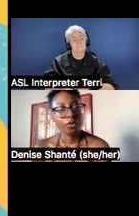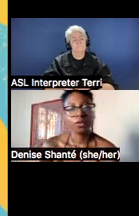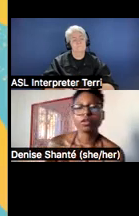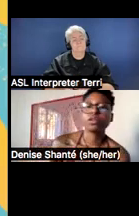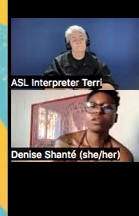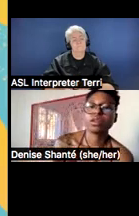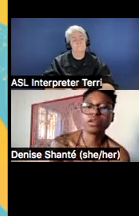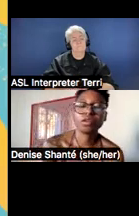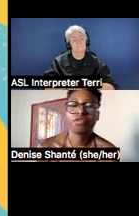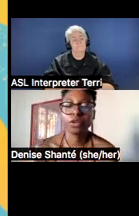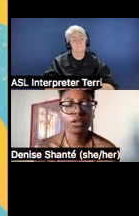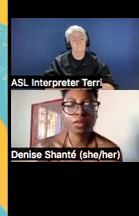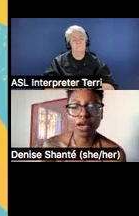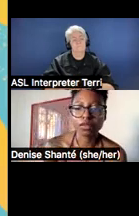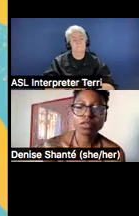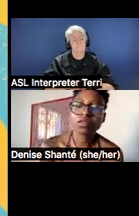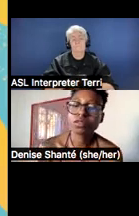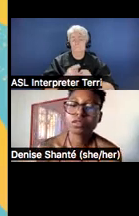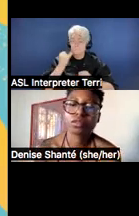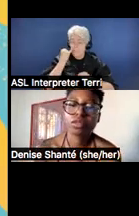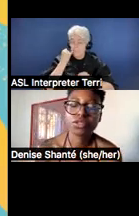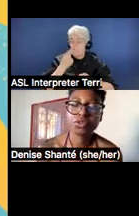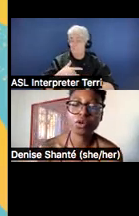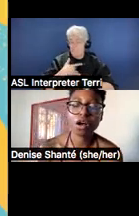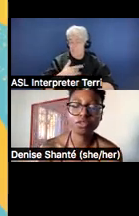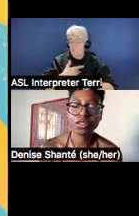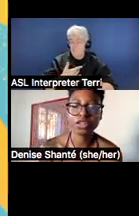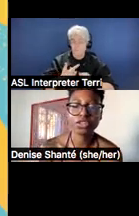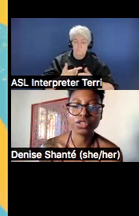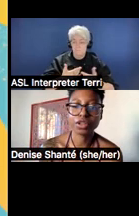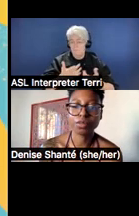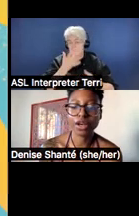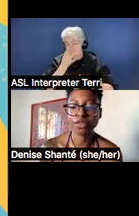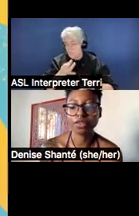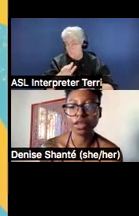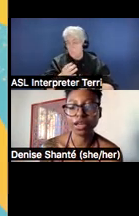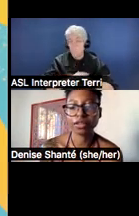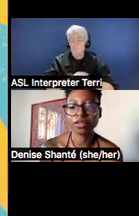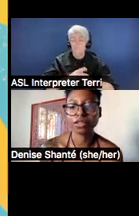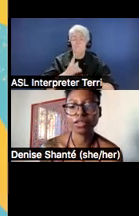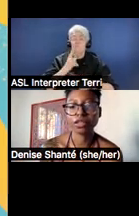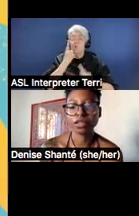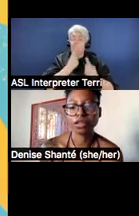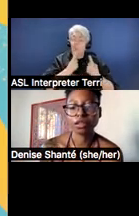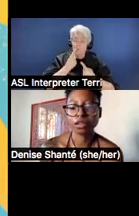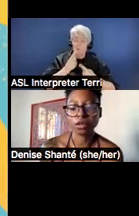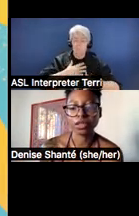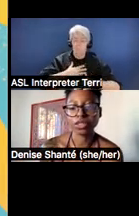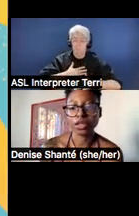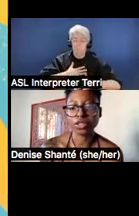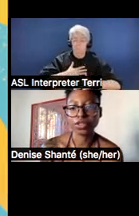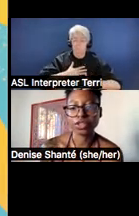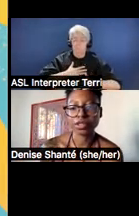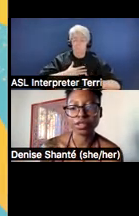If you feel compelled to offer attention to your breath and